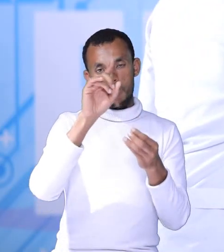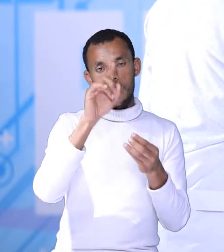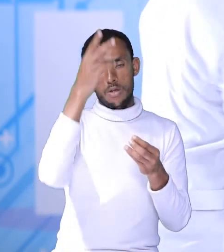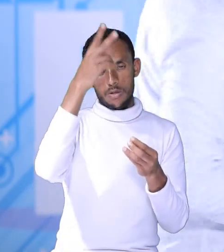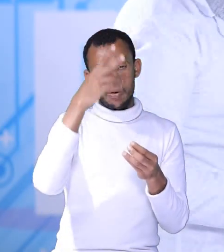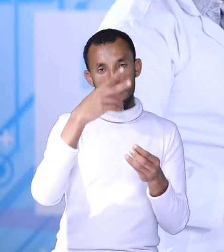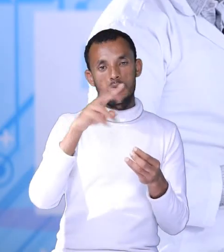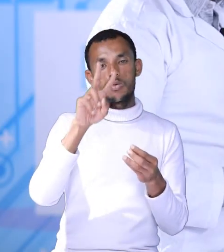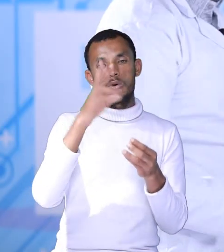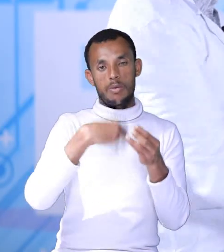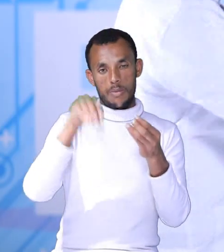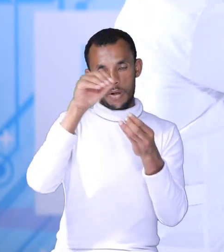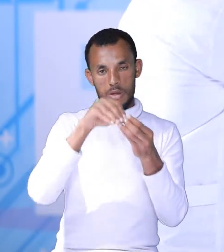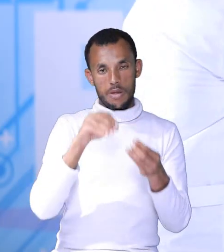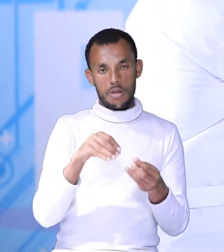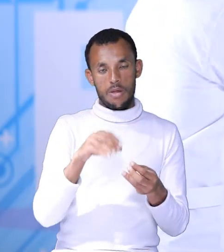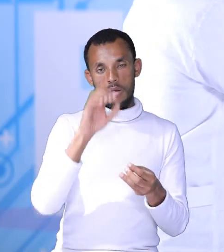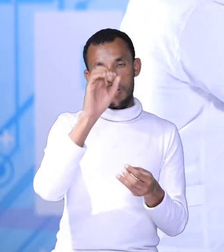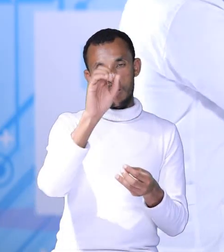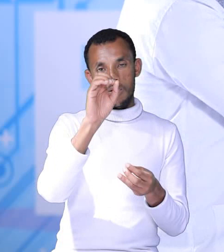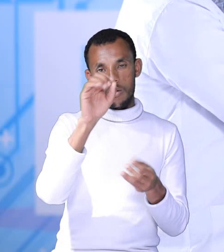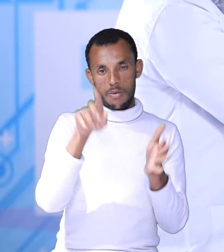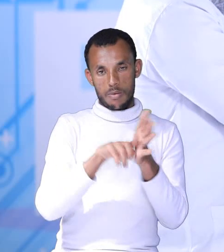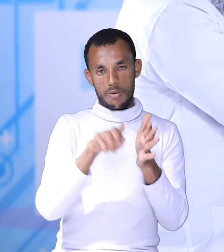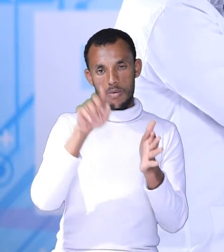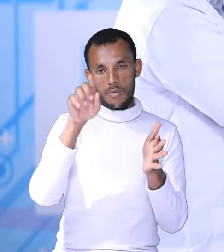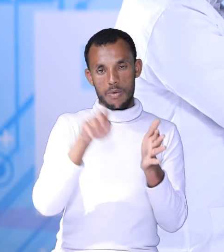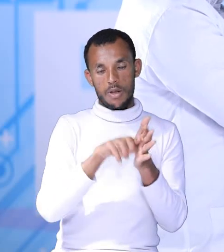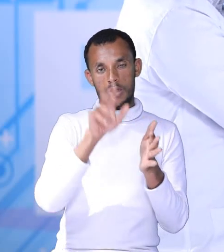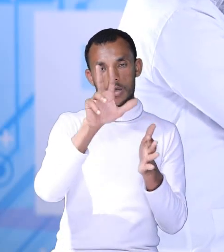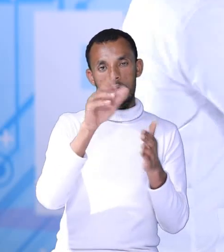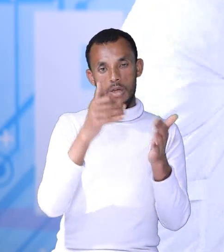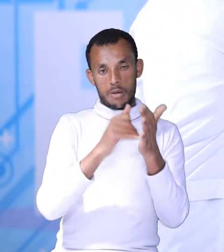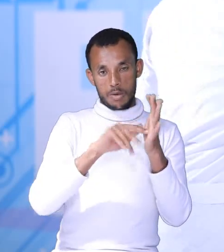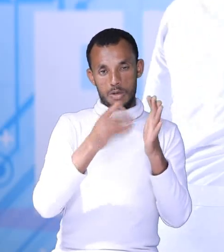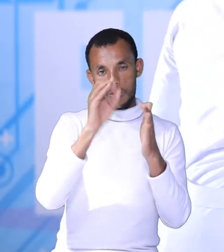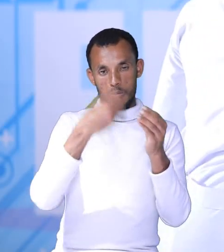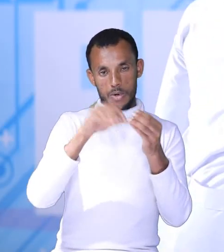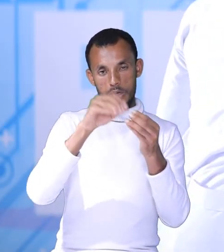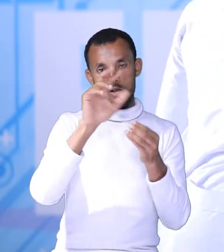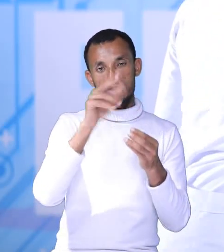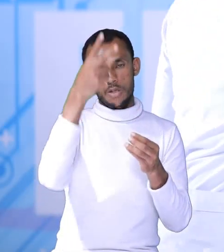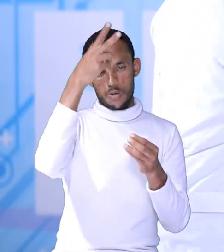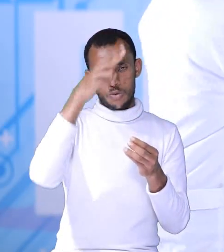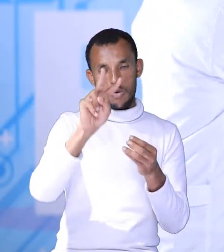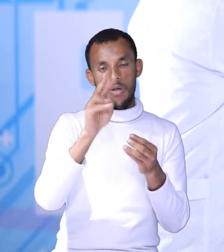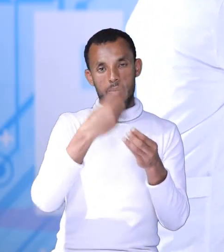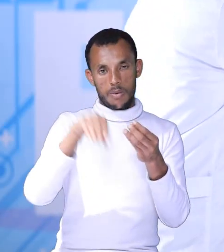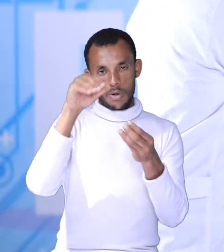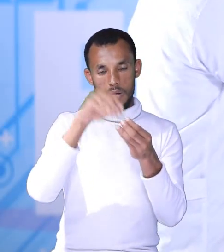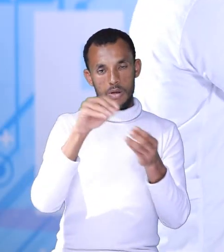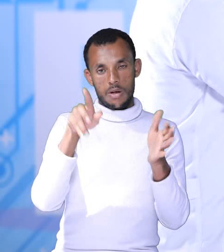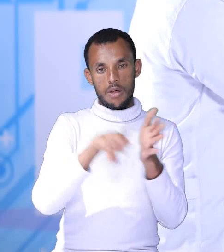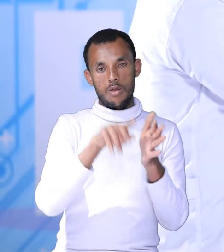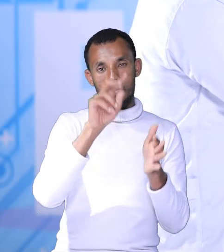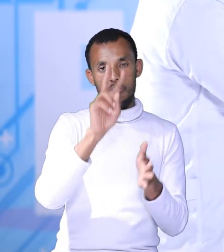squared plus 0 minus 3, that's plus 0 plus 3 squared, plus